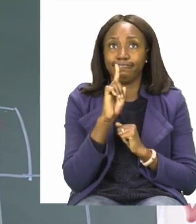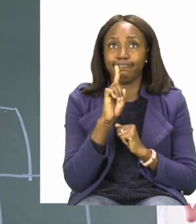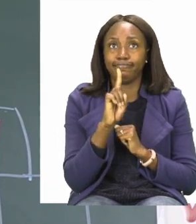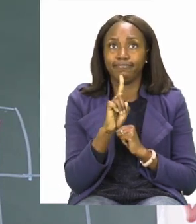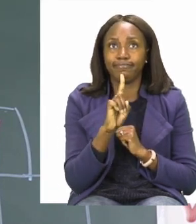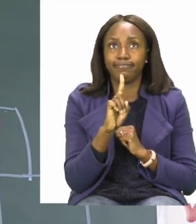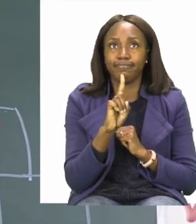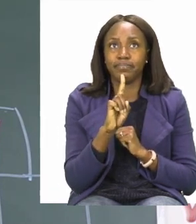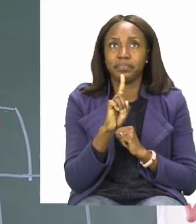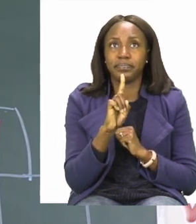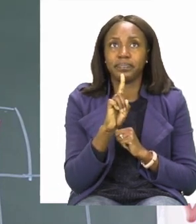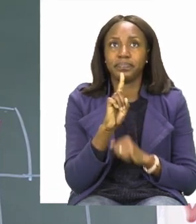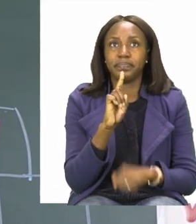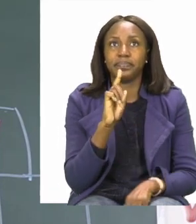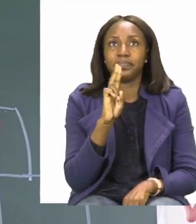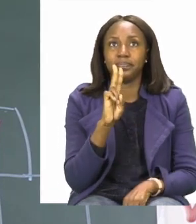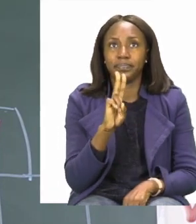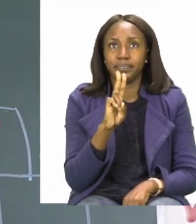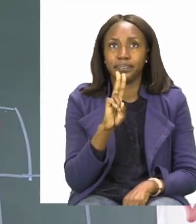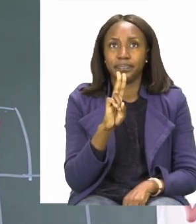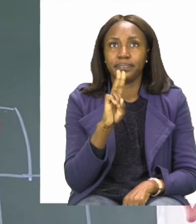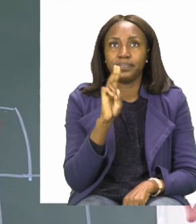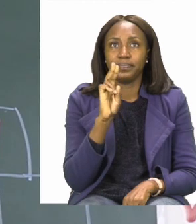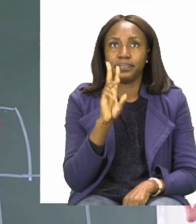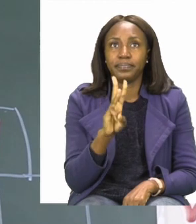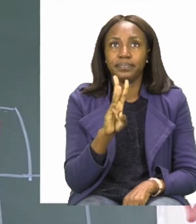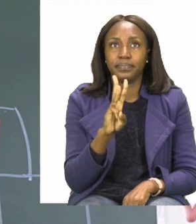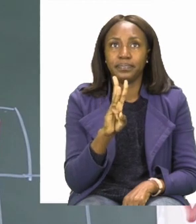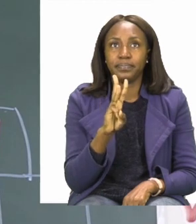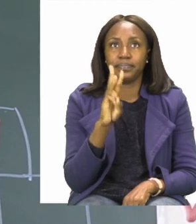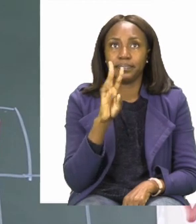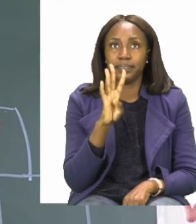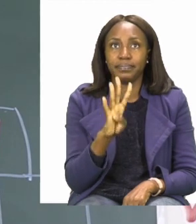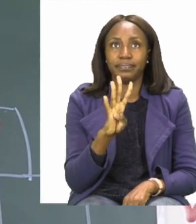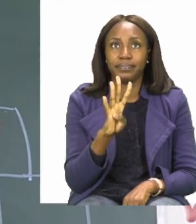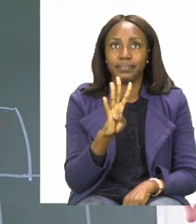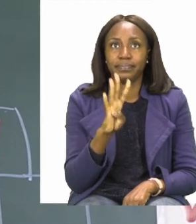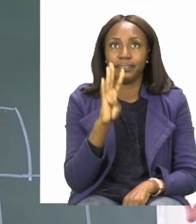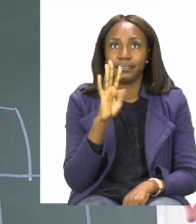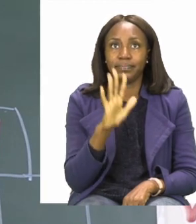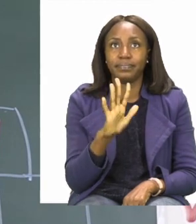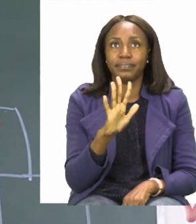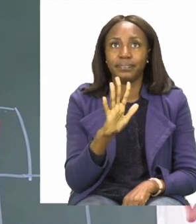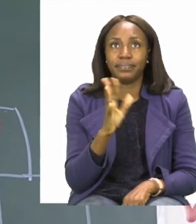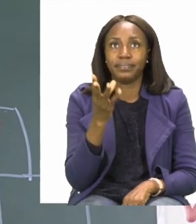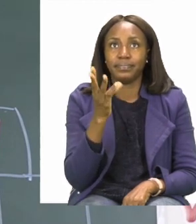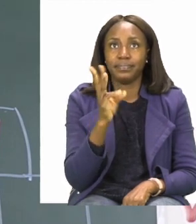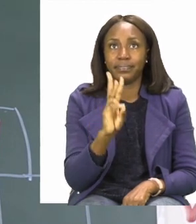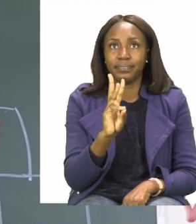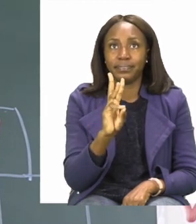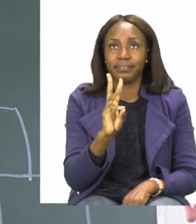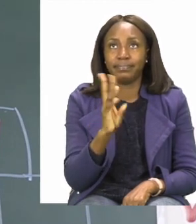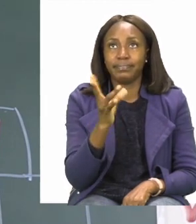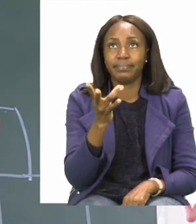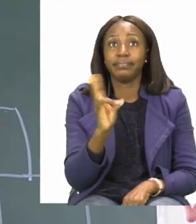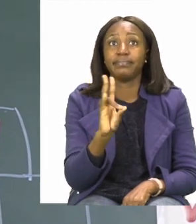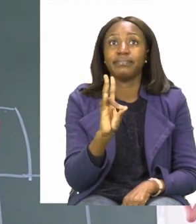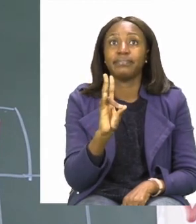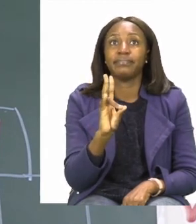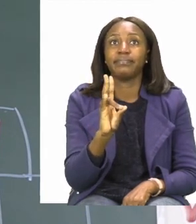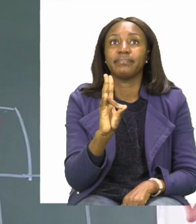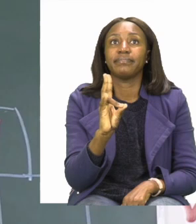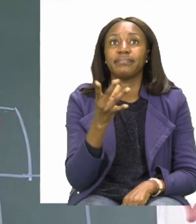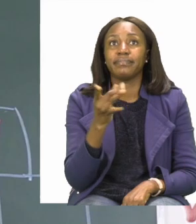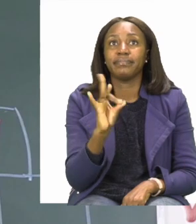count. 1, 2, 3, 4, 5, 6,